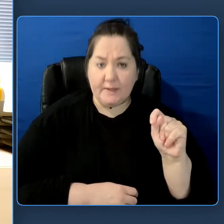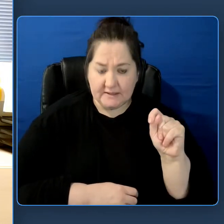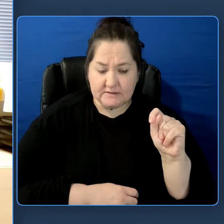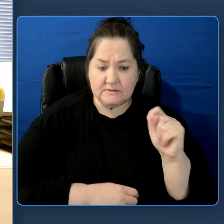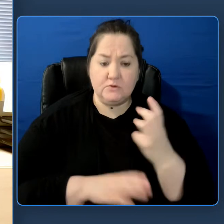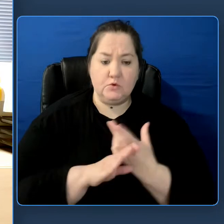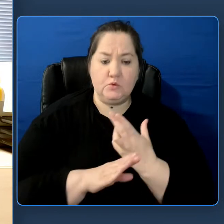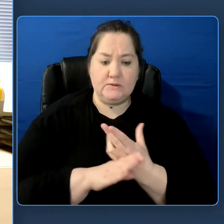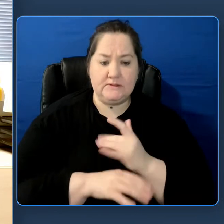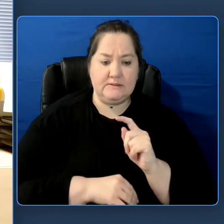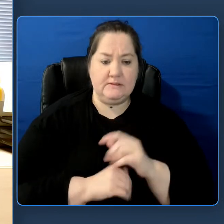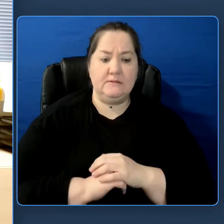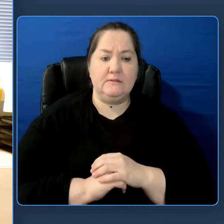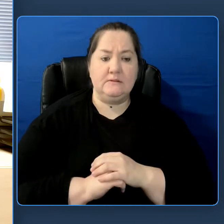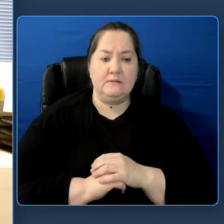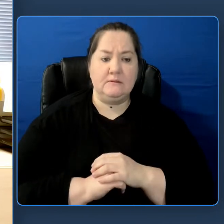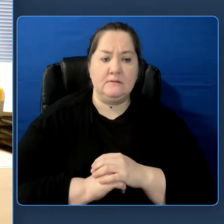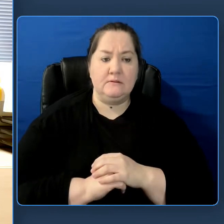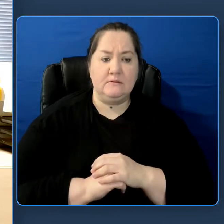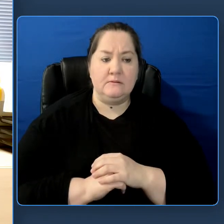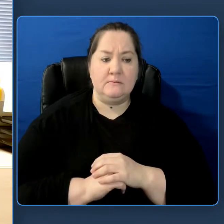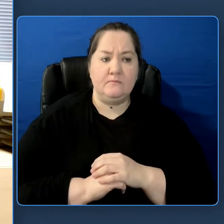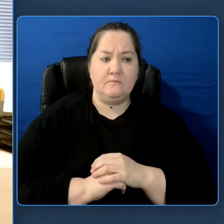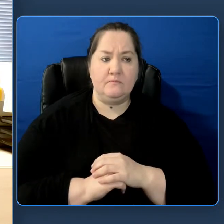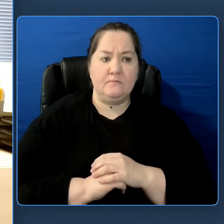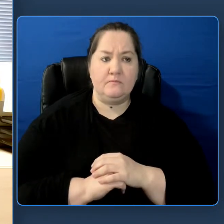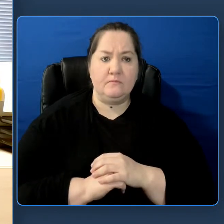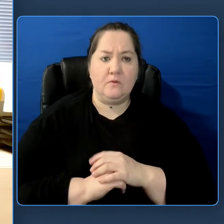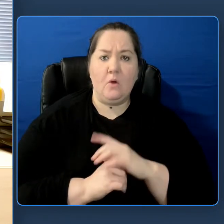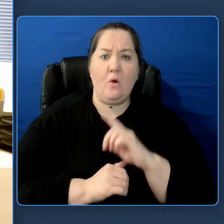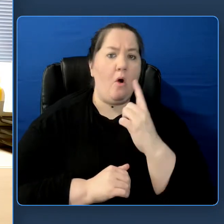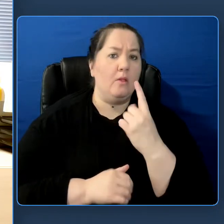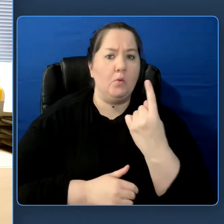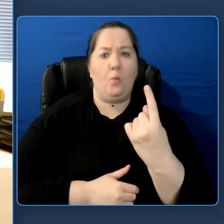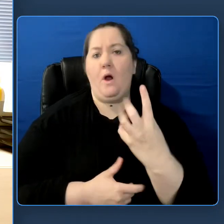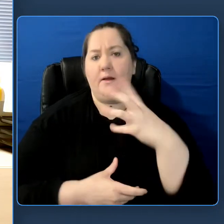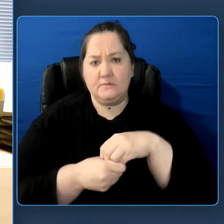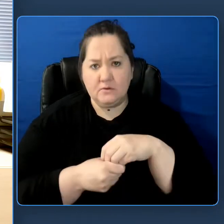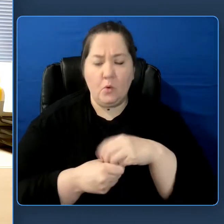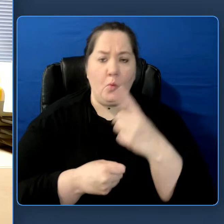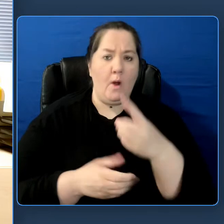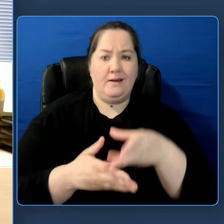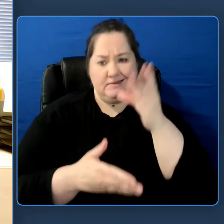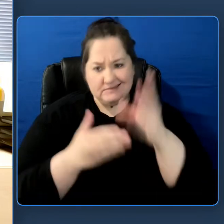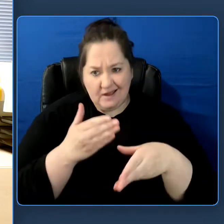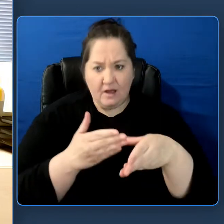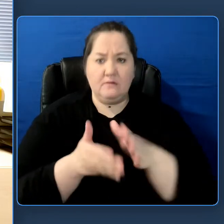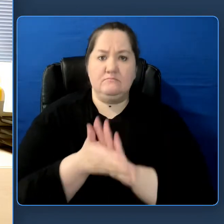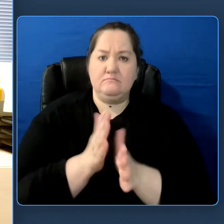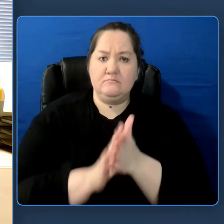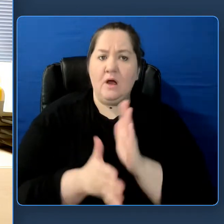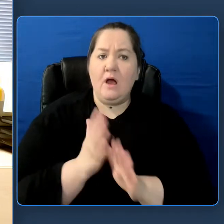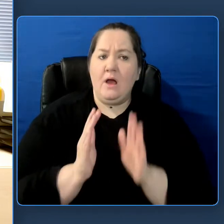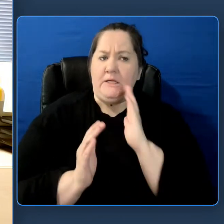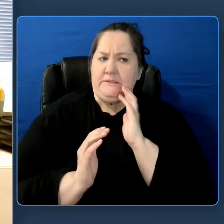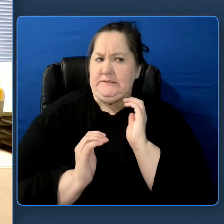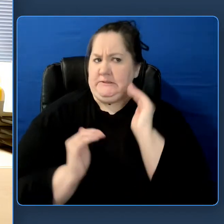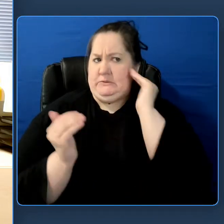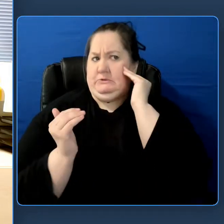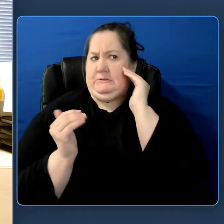That it's like an all-in-one and done And I just worry that people won't actually